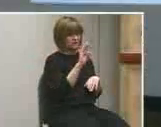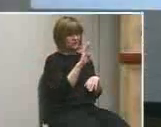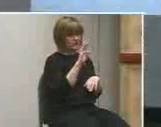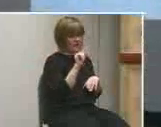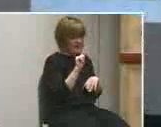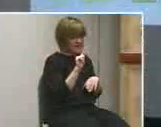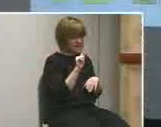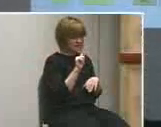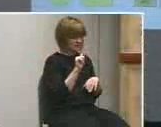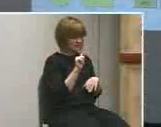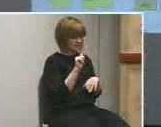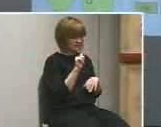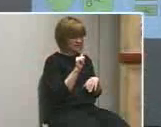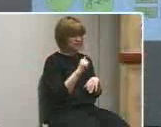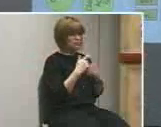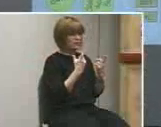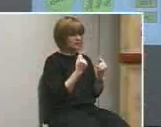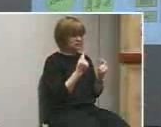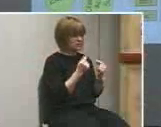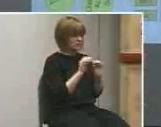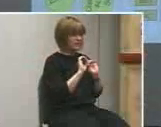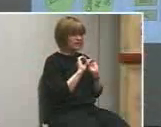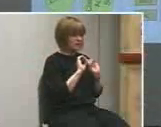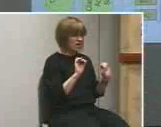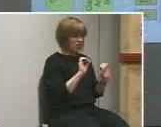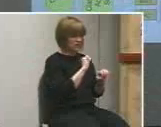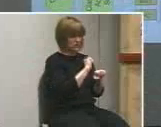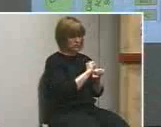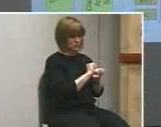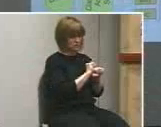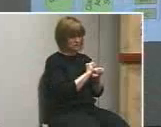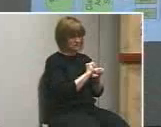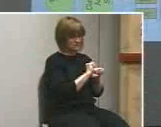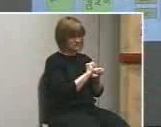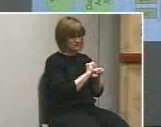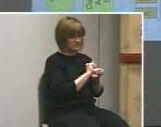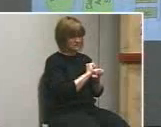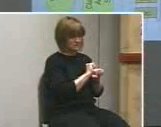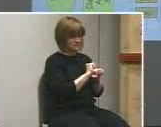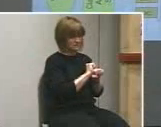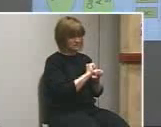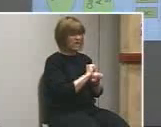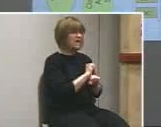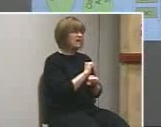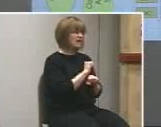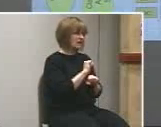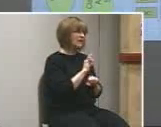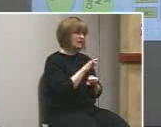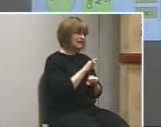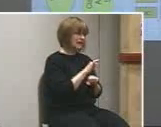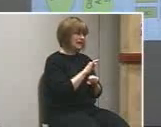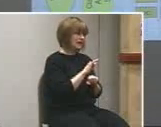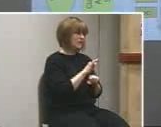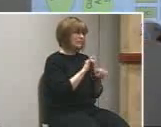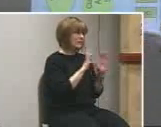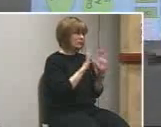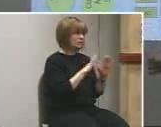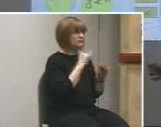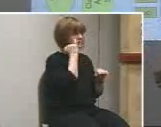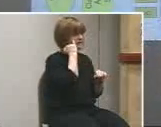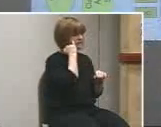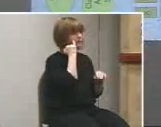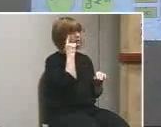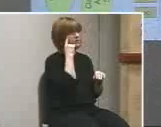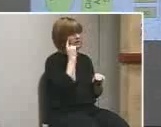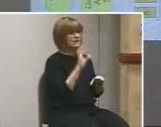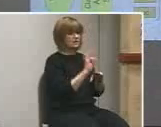FBA is what we do when nothing else has worked. Yeah, it would be great if we're thinking functionally way back there,